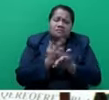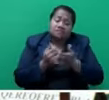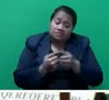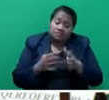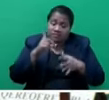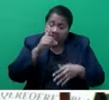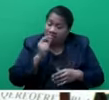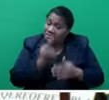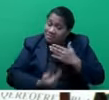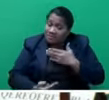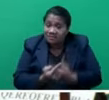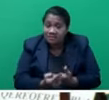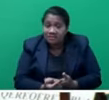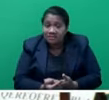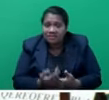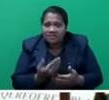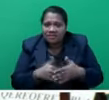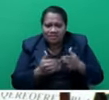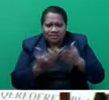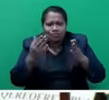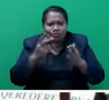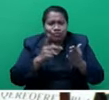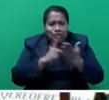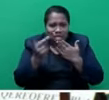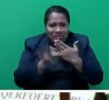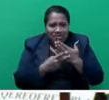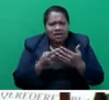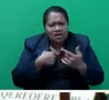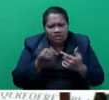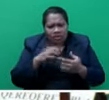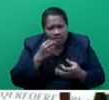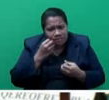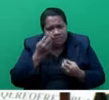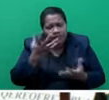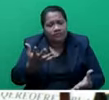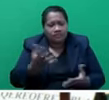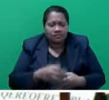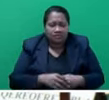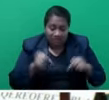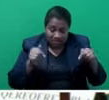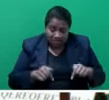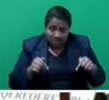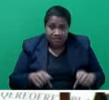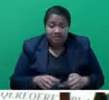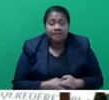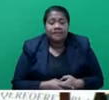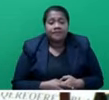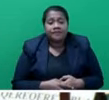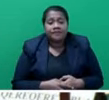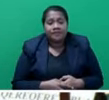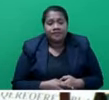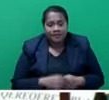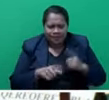in projects, in capital projects. I mean, I highlighted in this parliament, about the